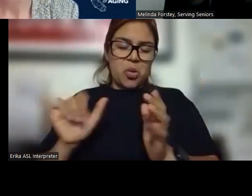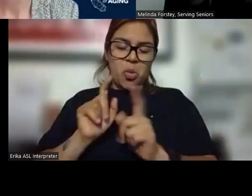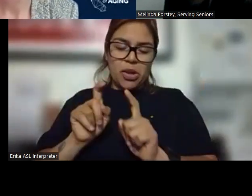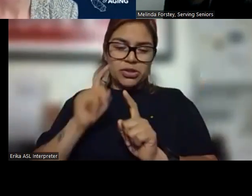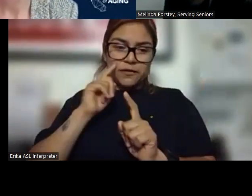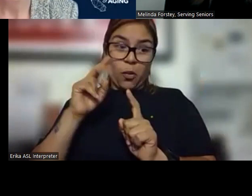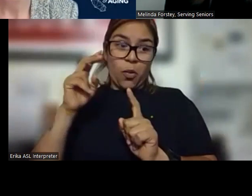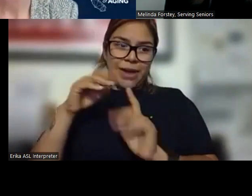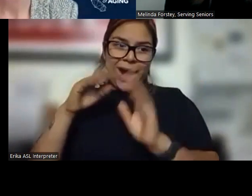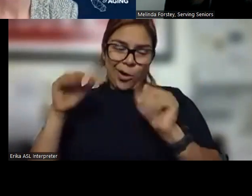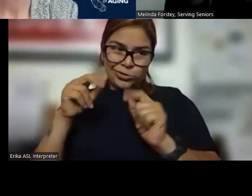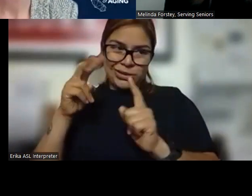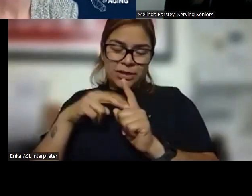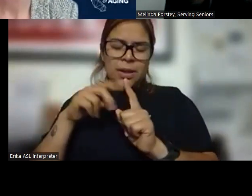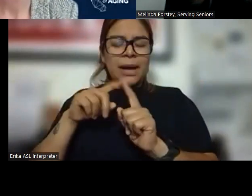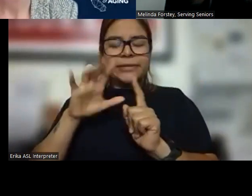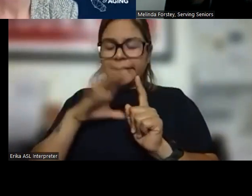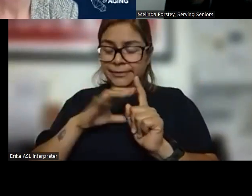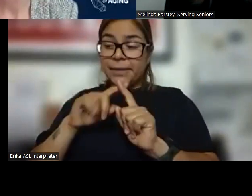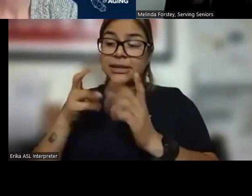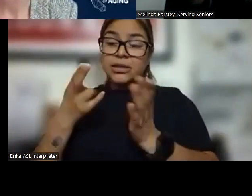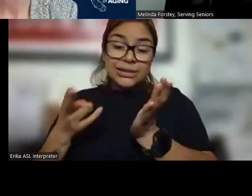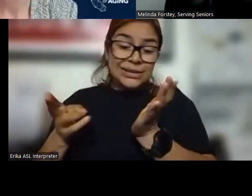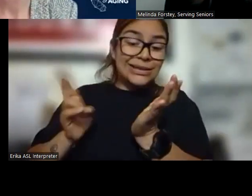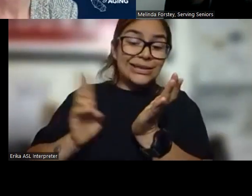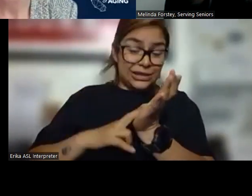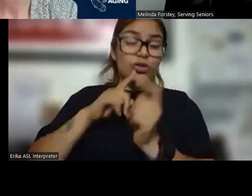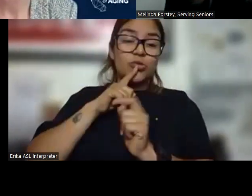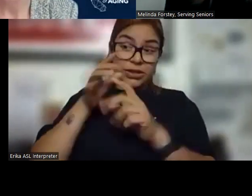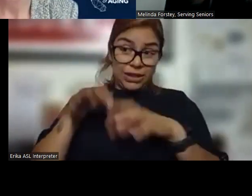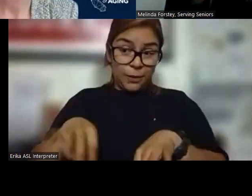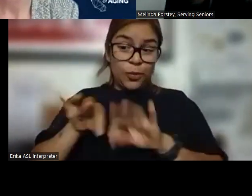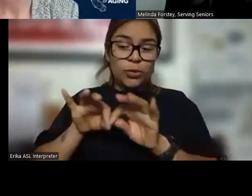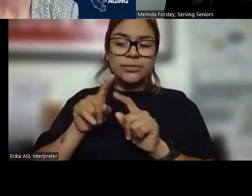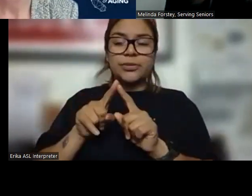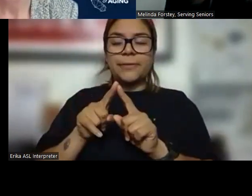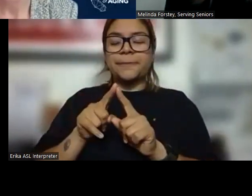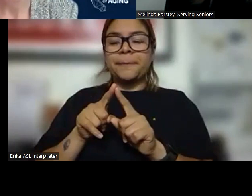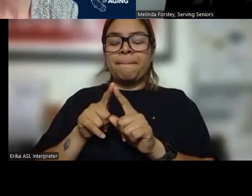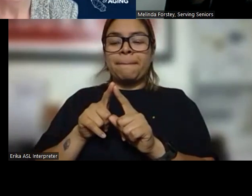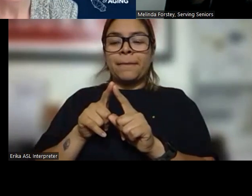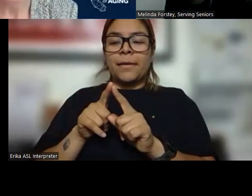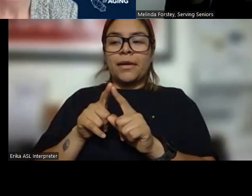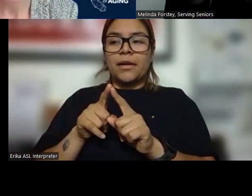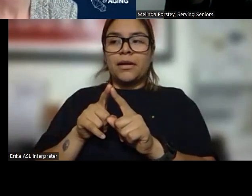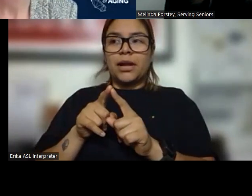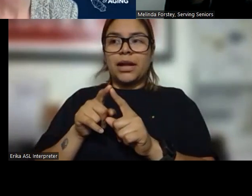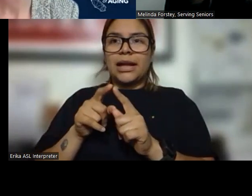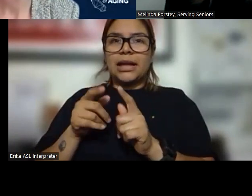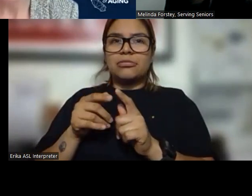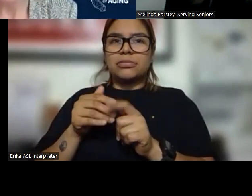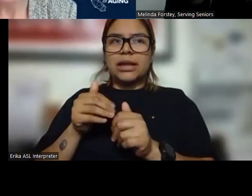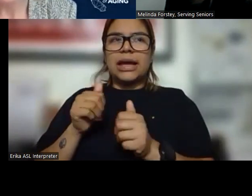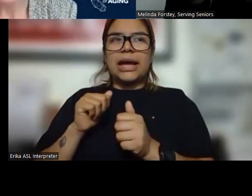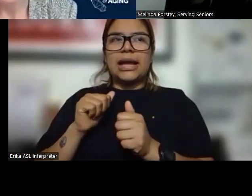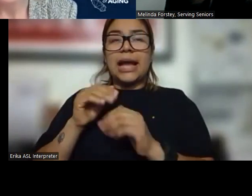They get the signatures, which is the main thing that you need written from the person. And then the housing caseworker